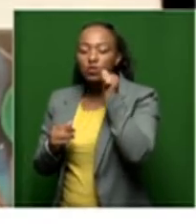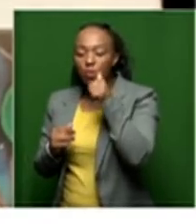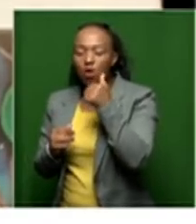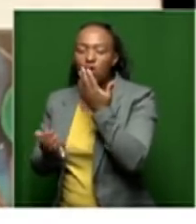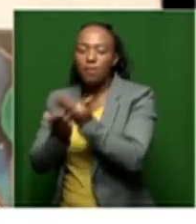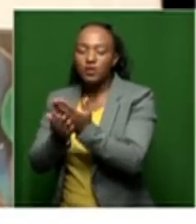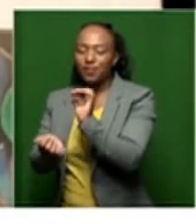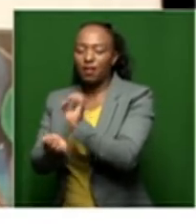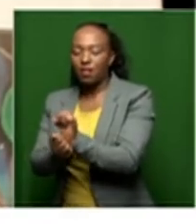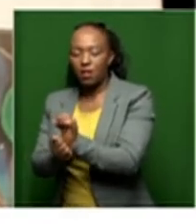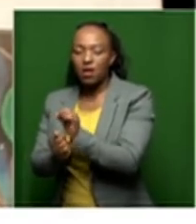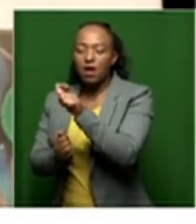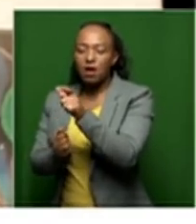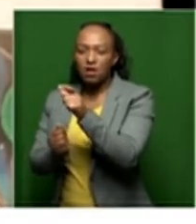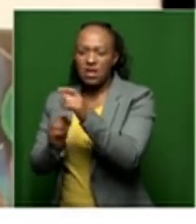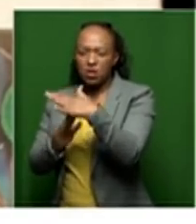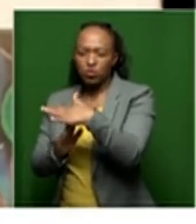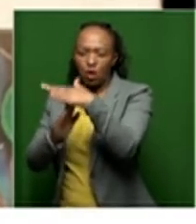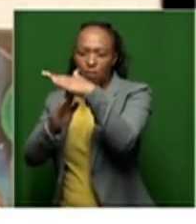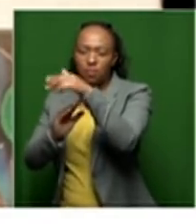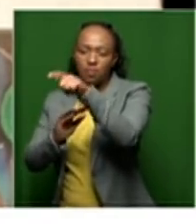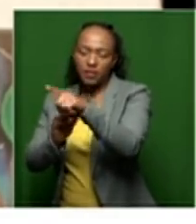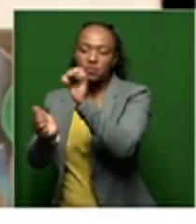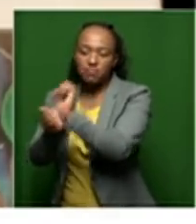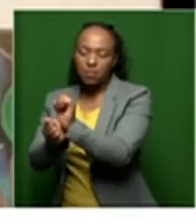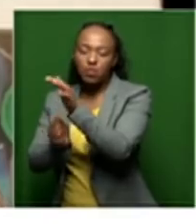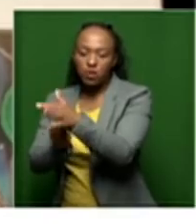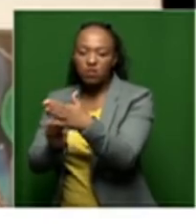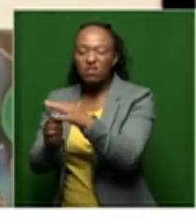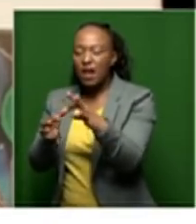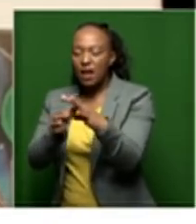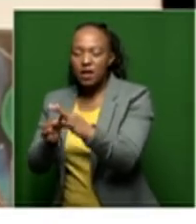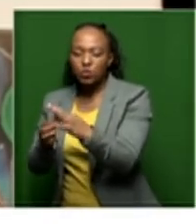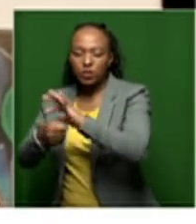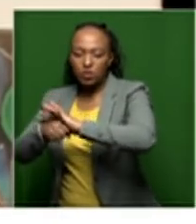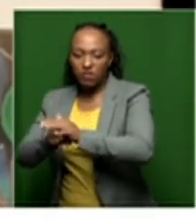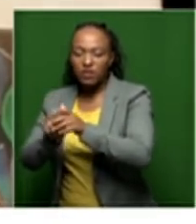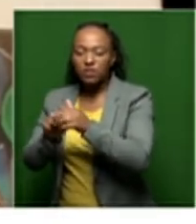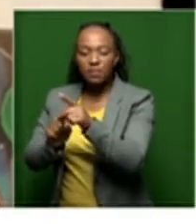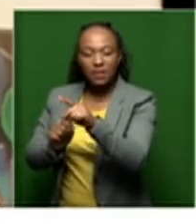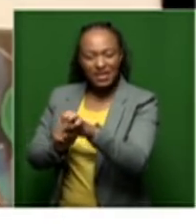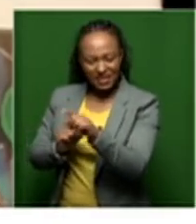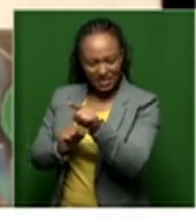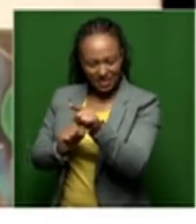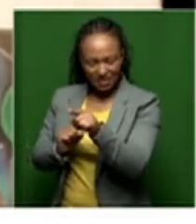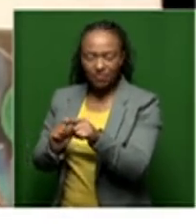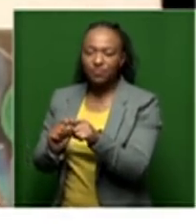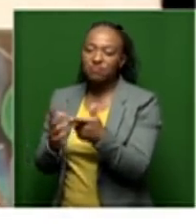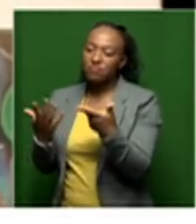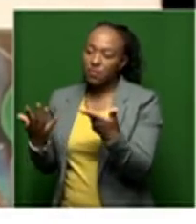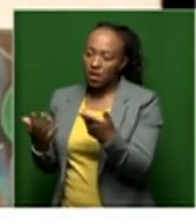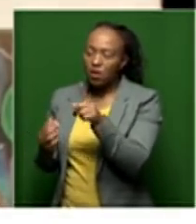or a arrest that's a high-profile one in connection with COVID-19 corruption and PPE.